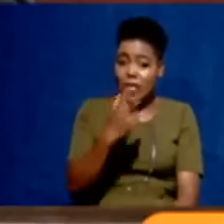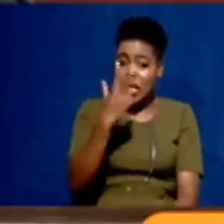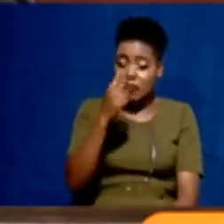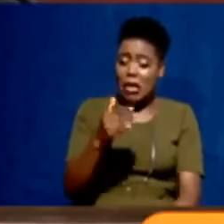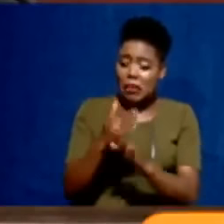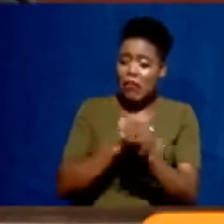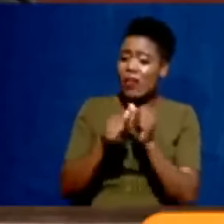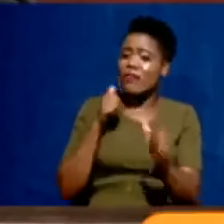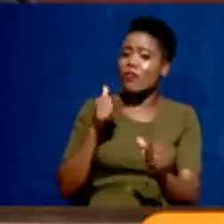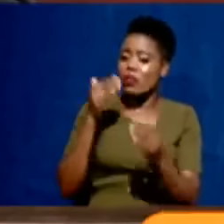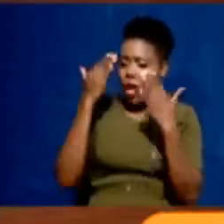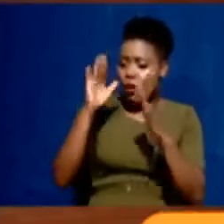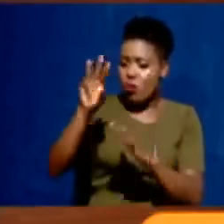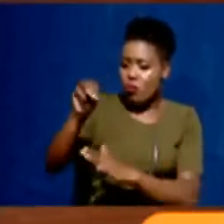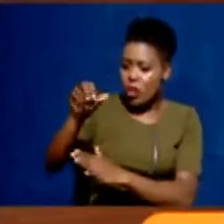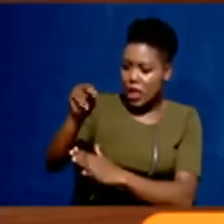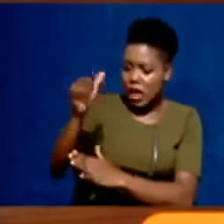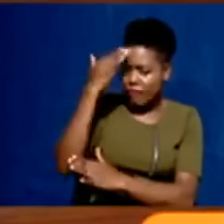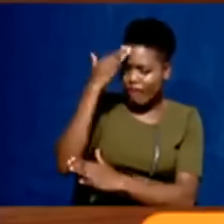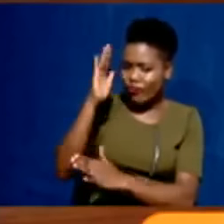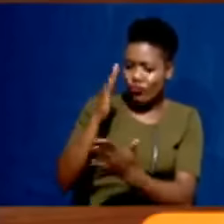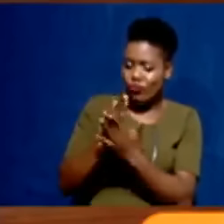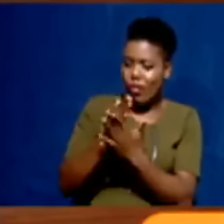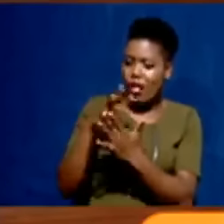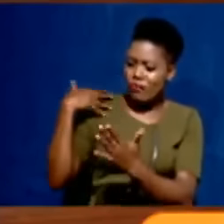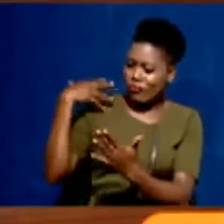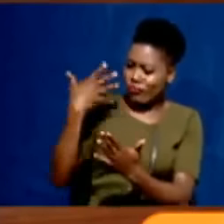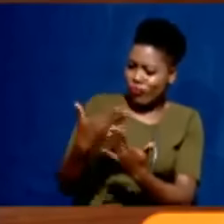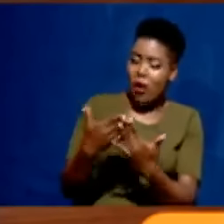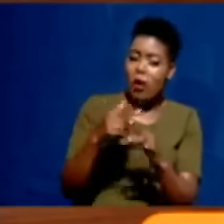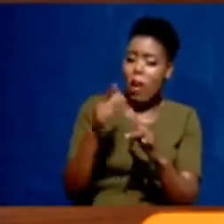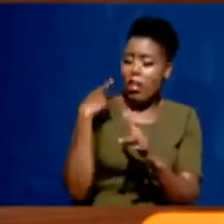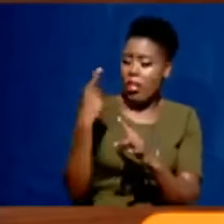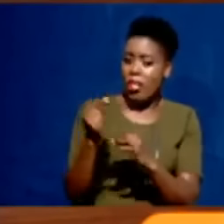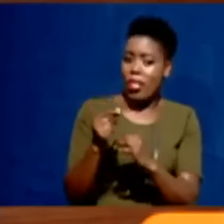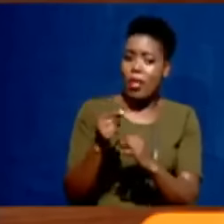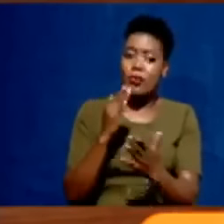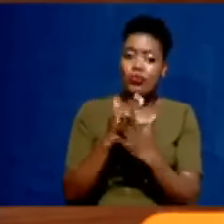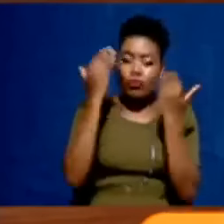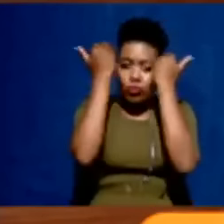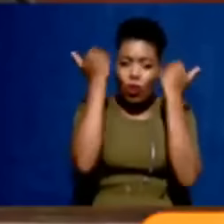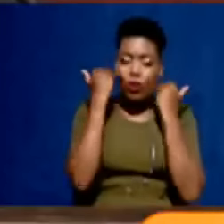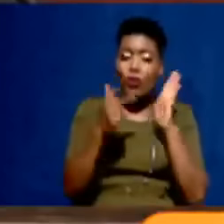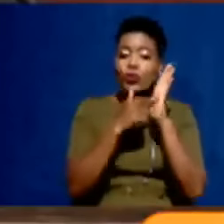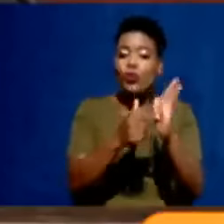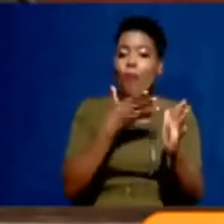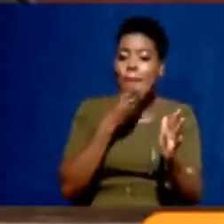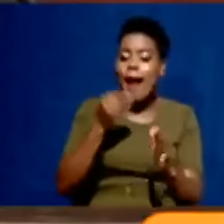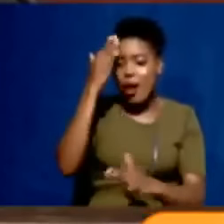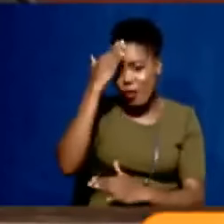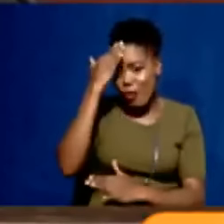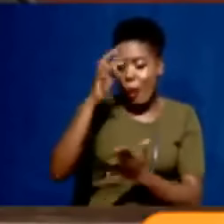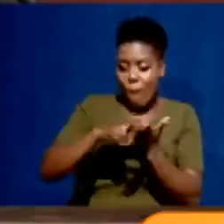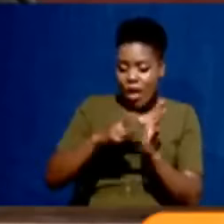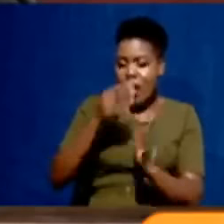know the deceased prior to her death is untenable, it is insincere, and it is